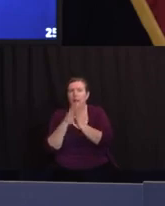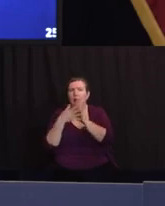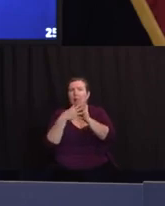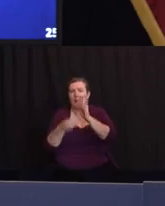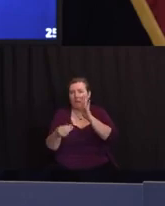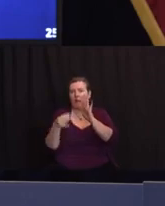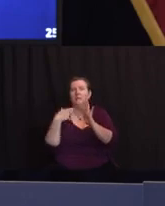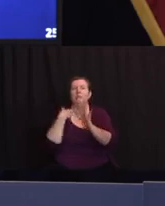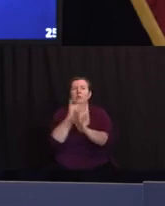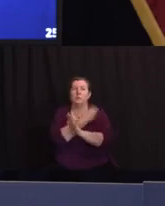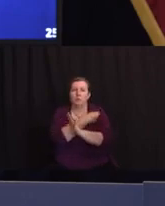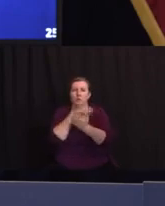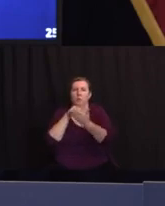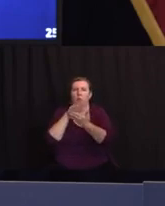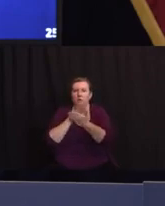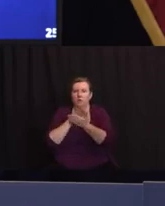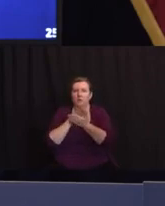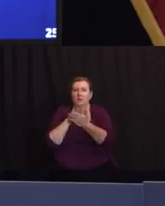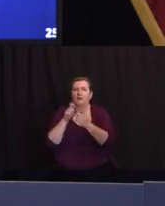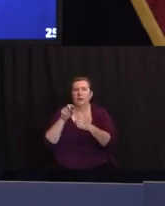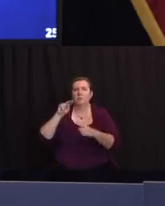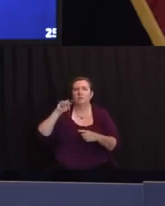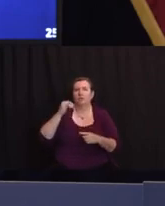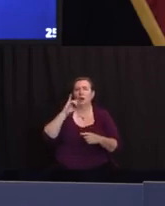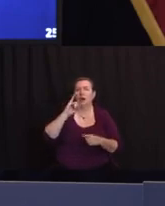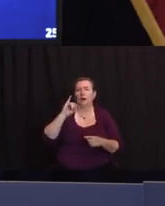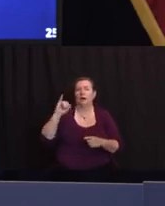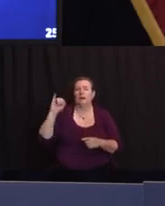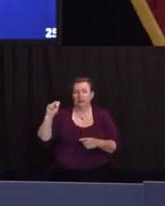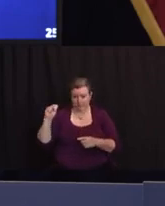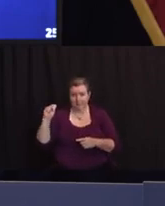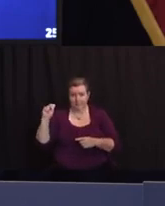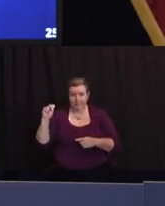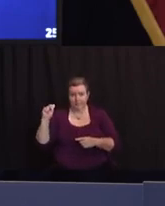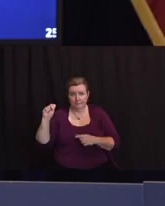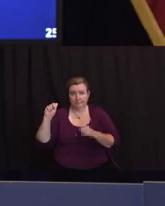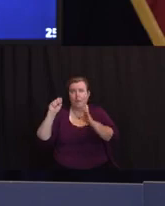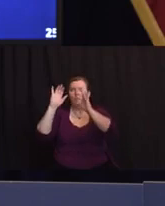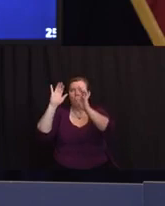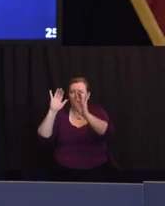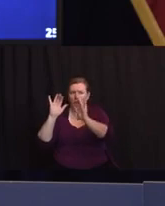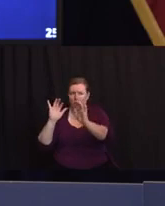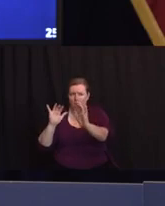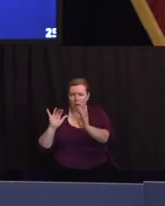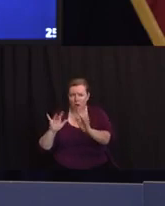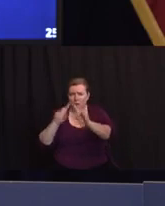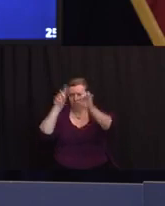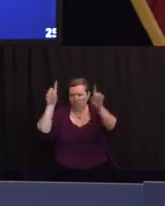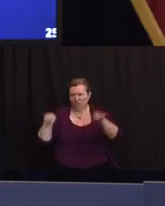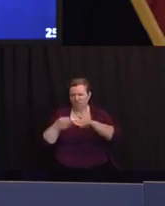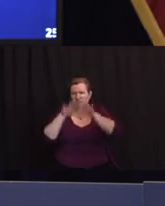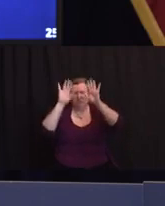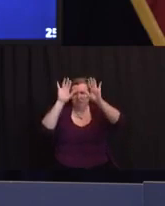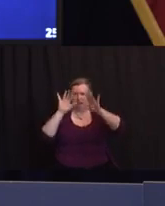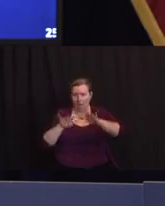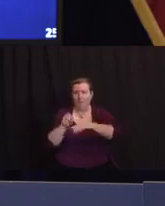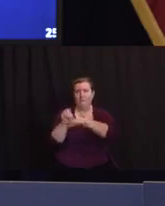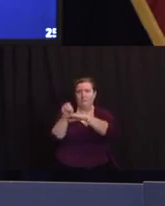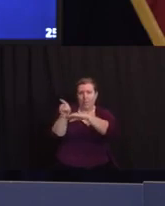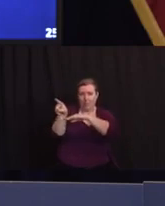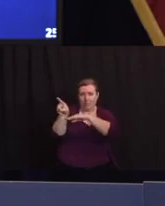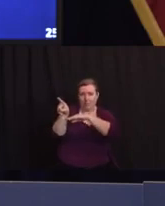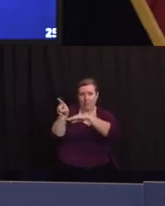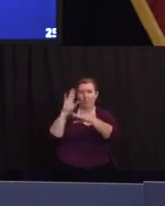from NJIIS. They enter details of their request on the online form, and the support team will